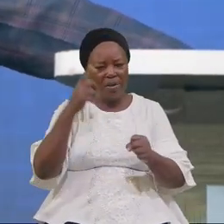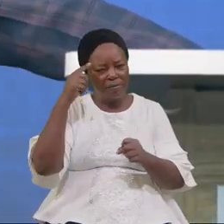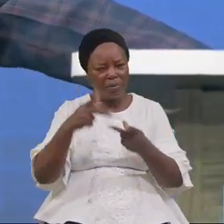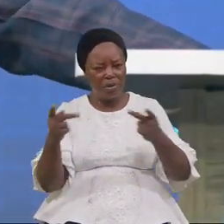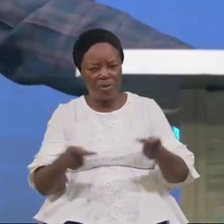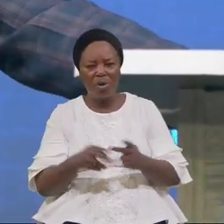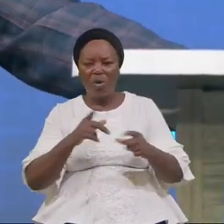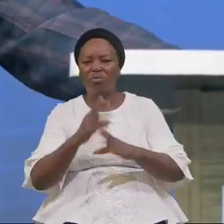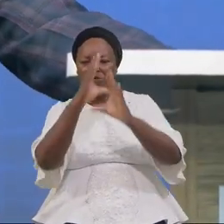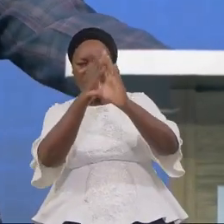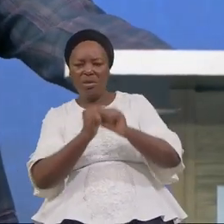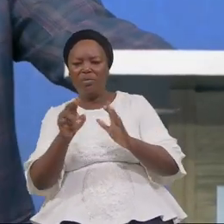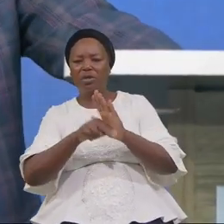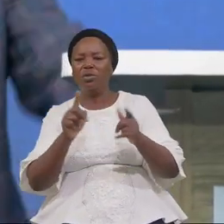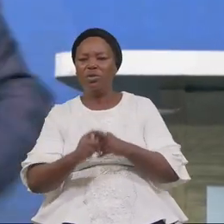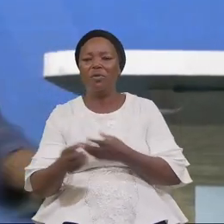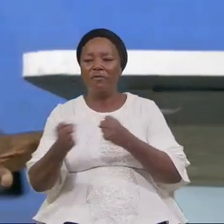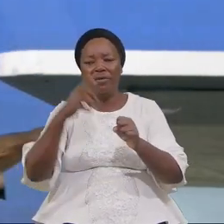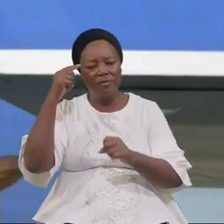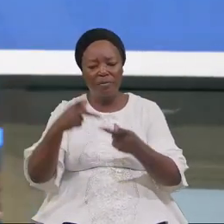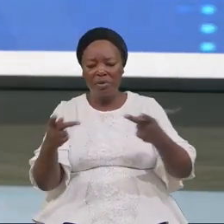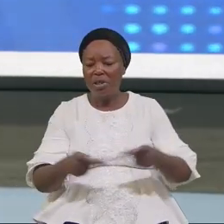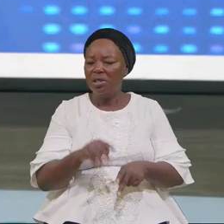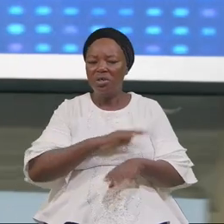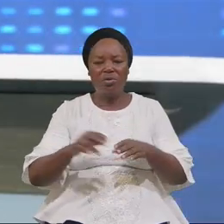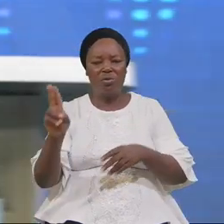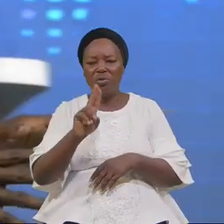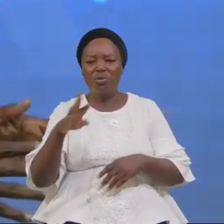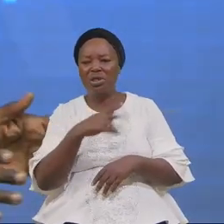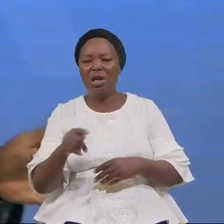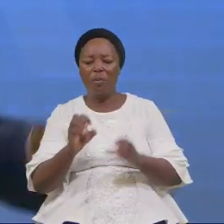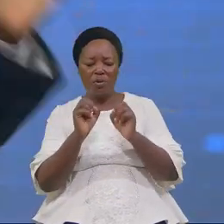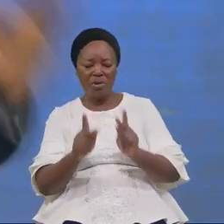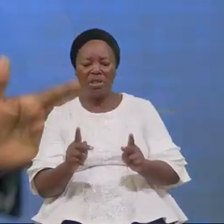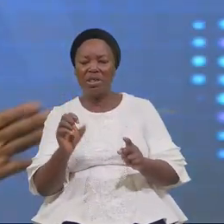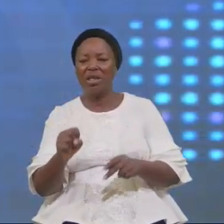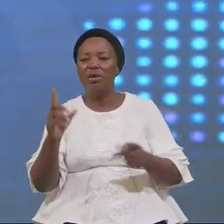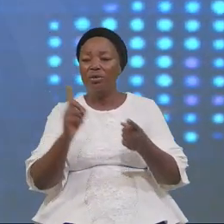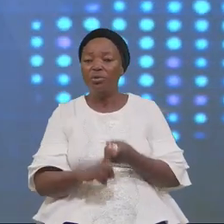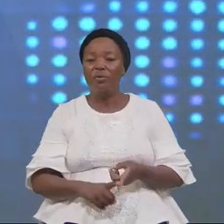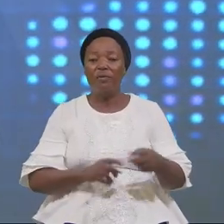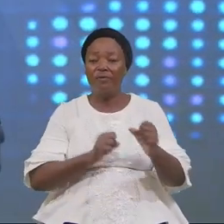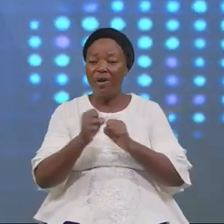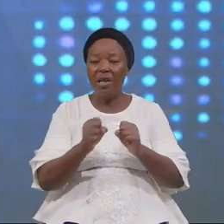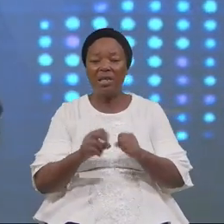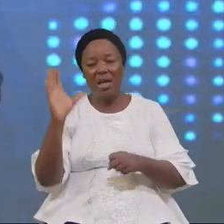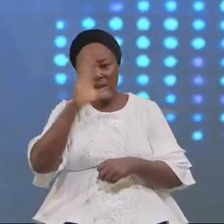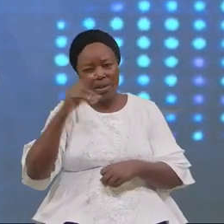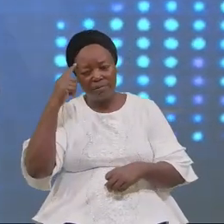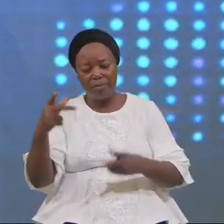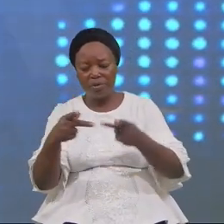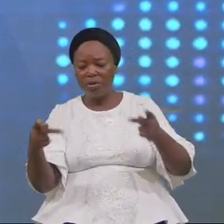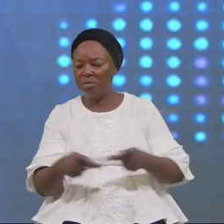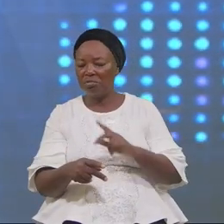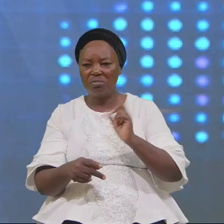to fight for position. They don't use their opportunity to fight for position.